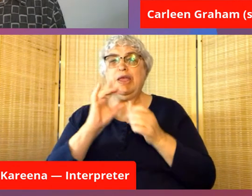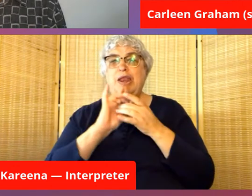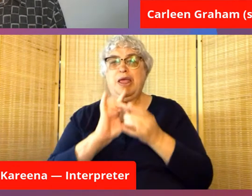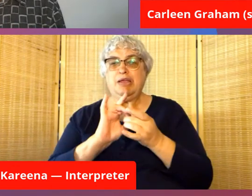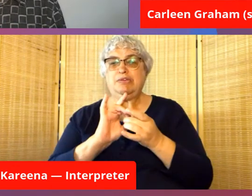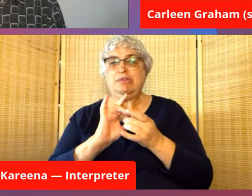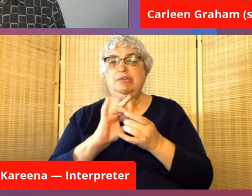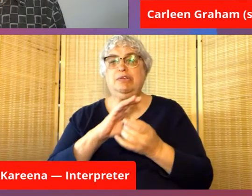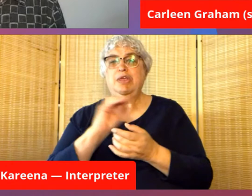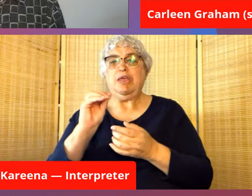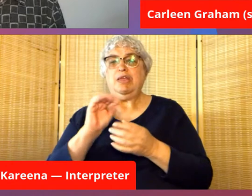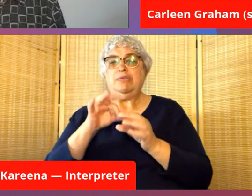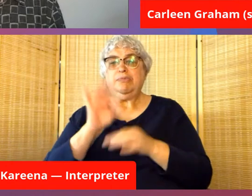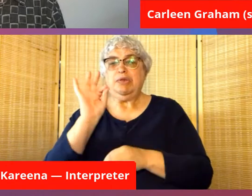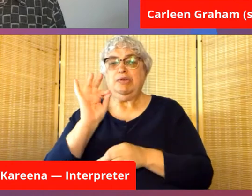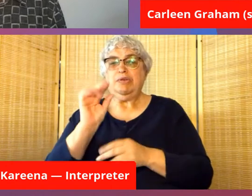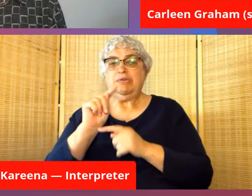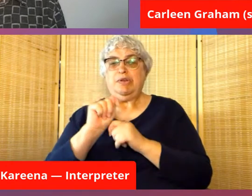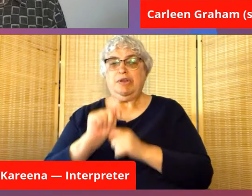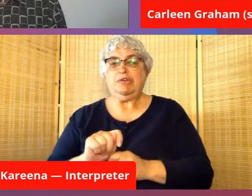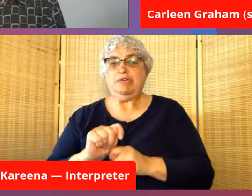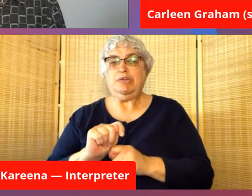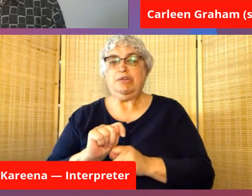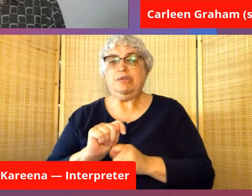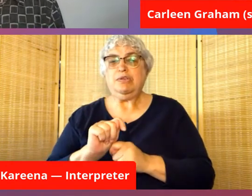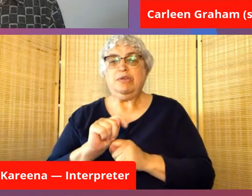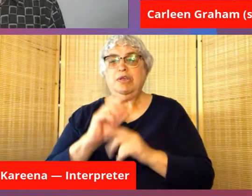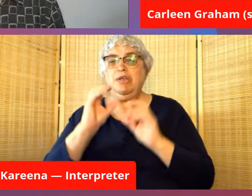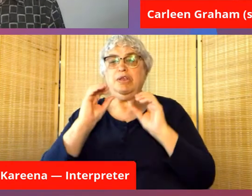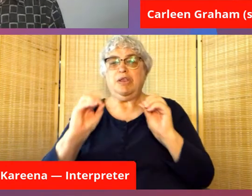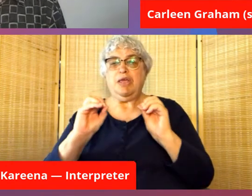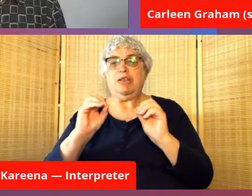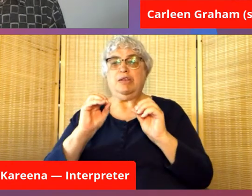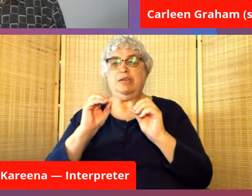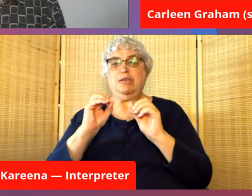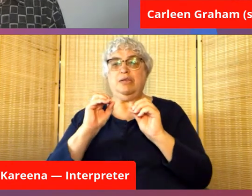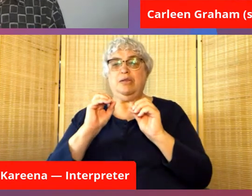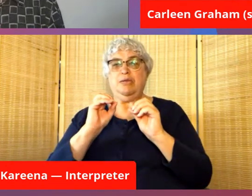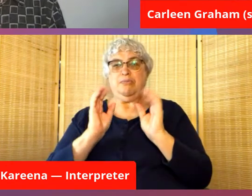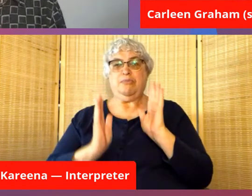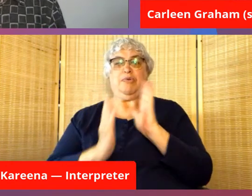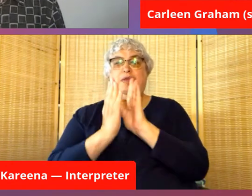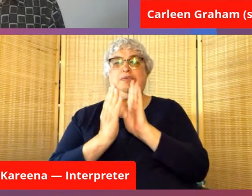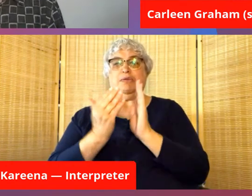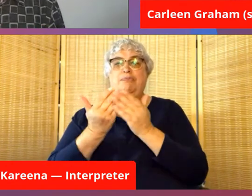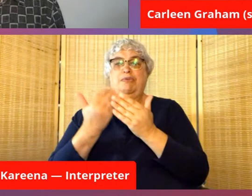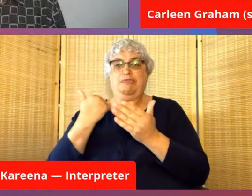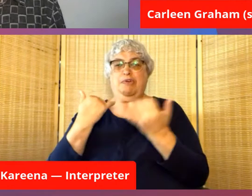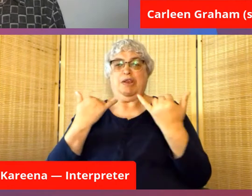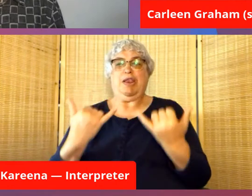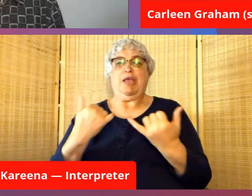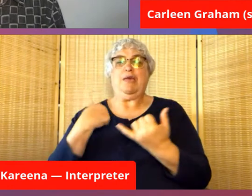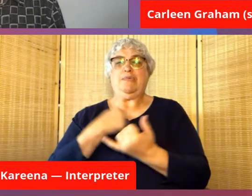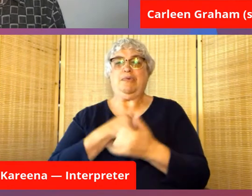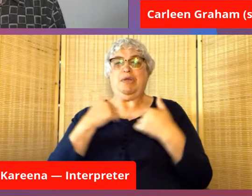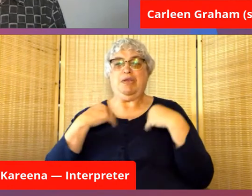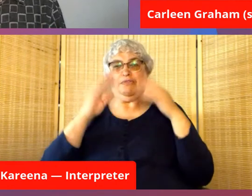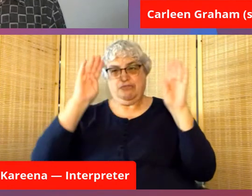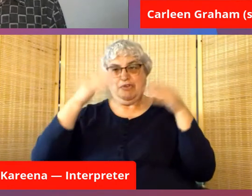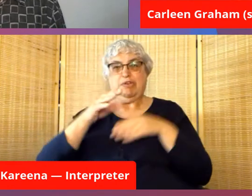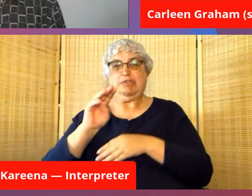and spiritual traditions where none were present to you before. So today we're focusing on the element of